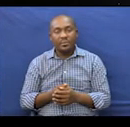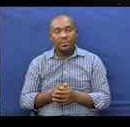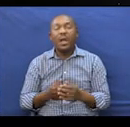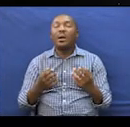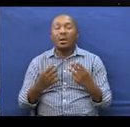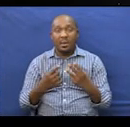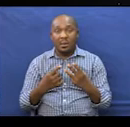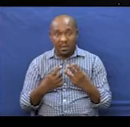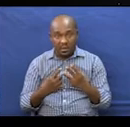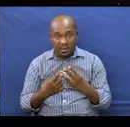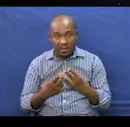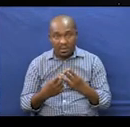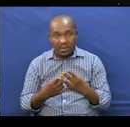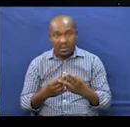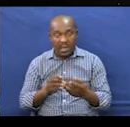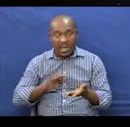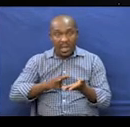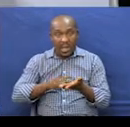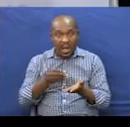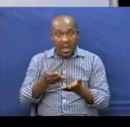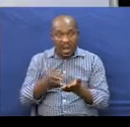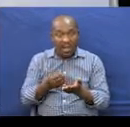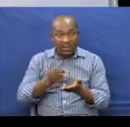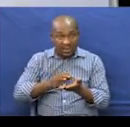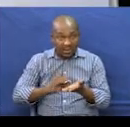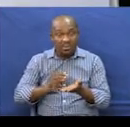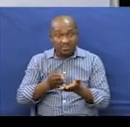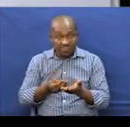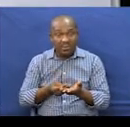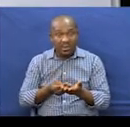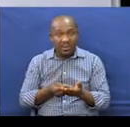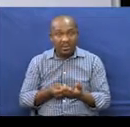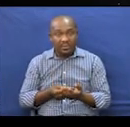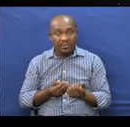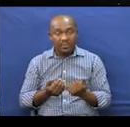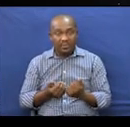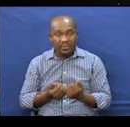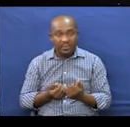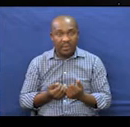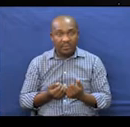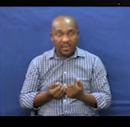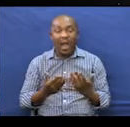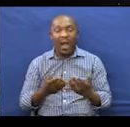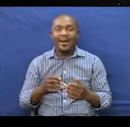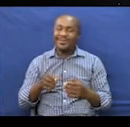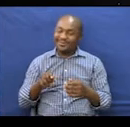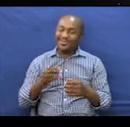we've got rice. Another example is rice. This is our lovely